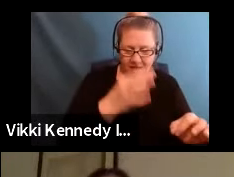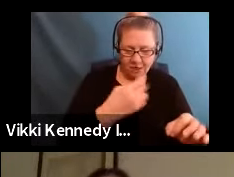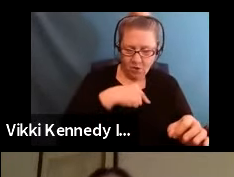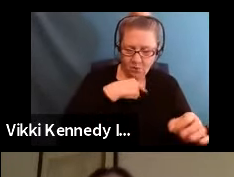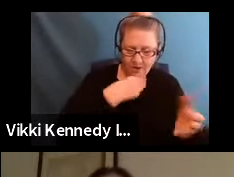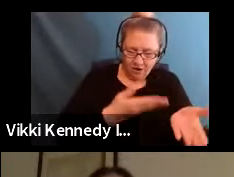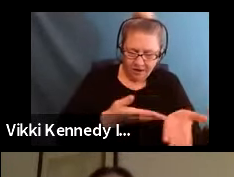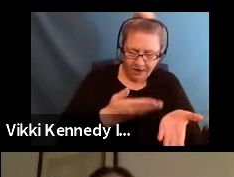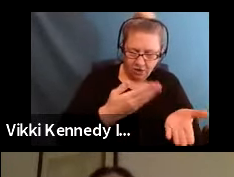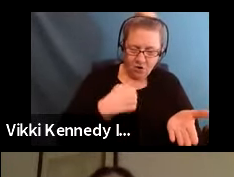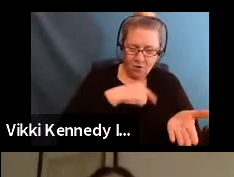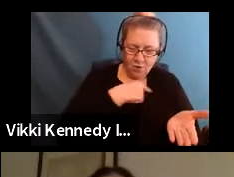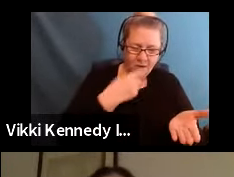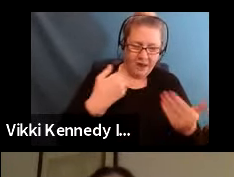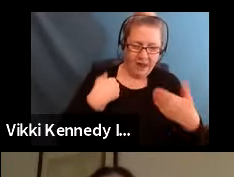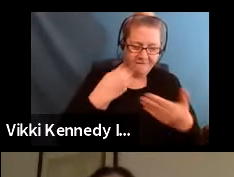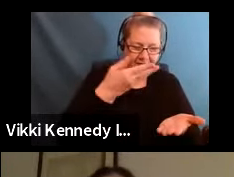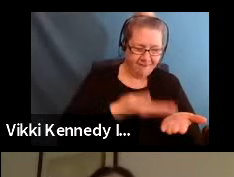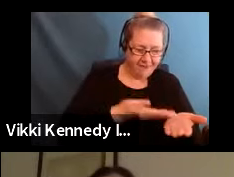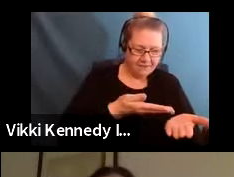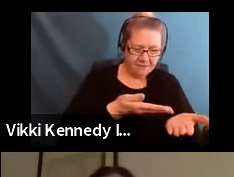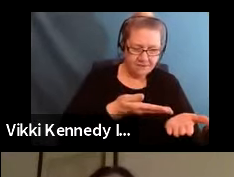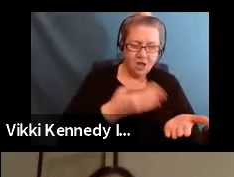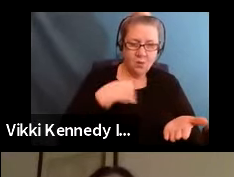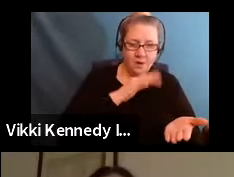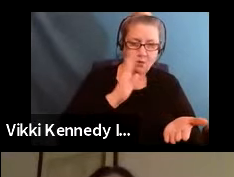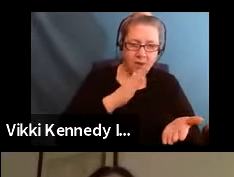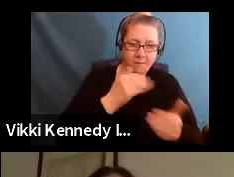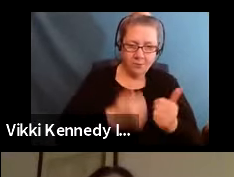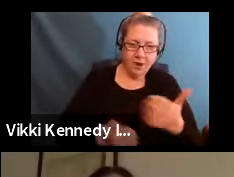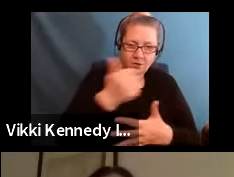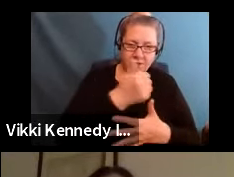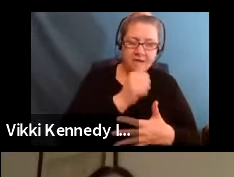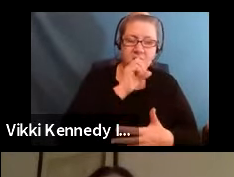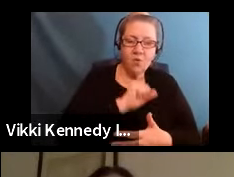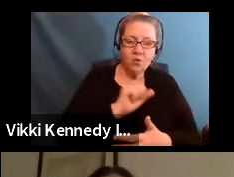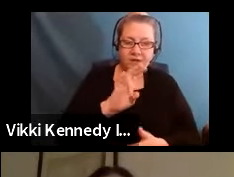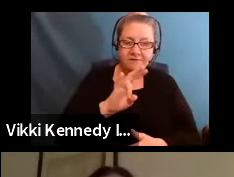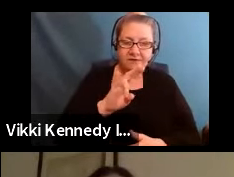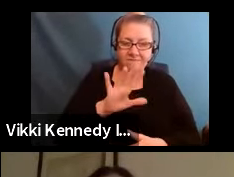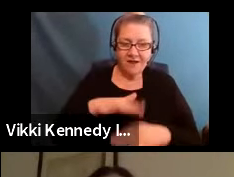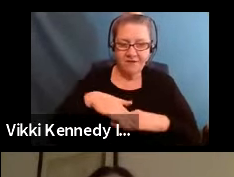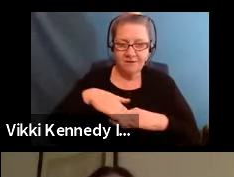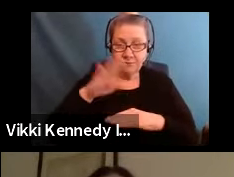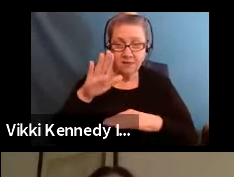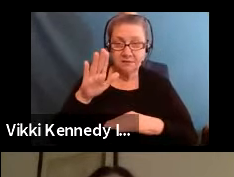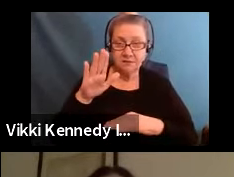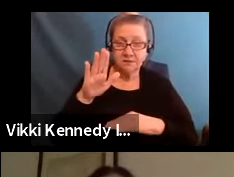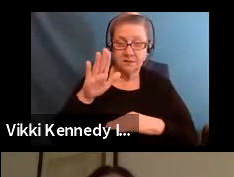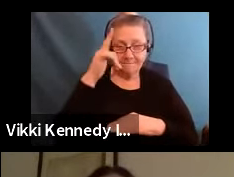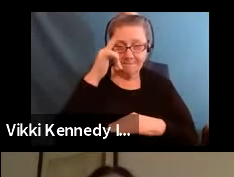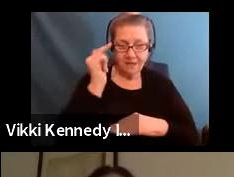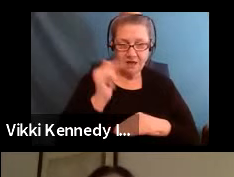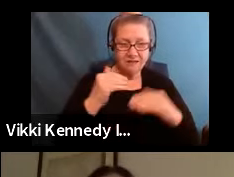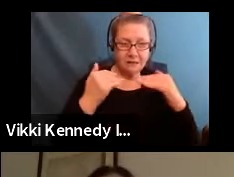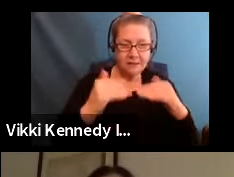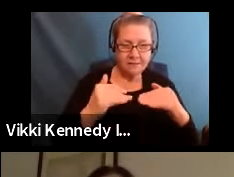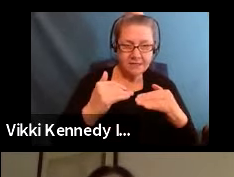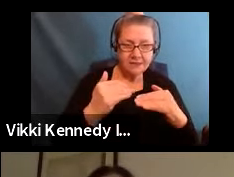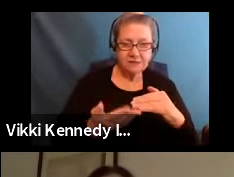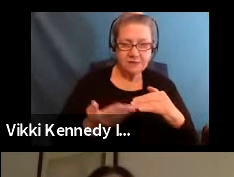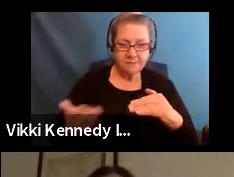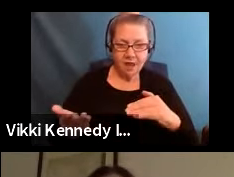are prioritizing those 75 plus because we just have a very limited supply of vaccine.